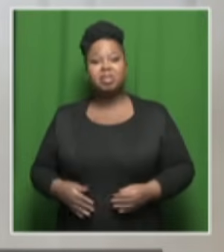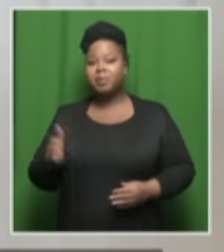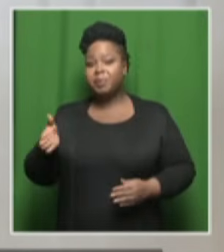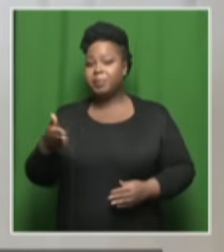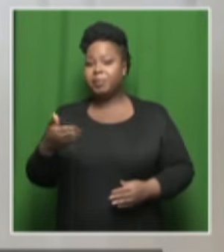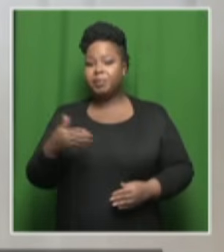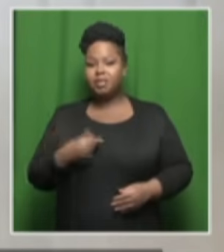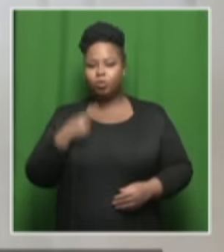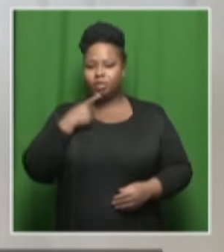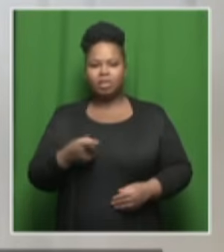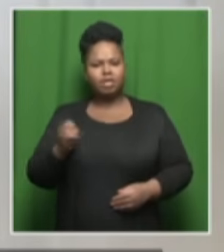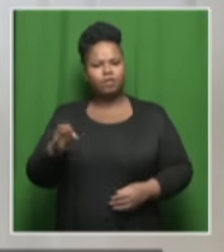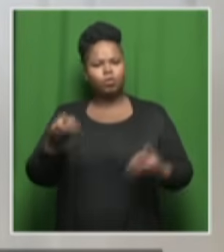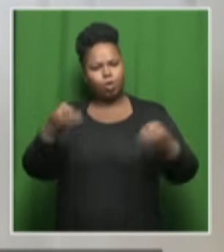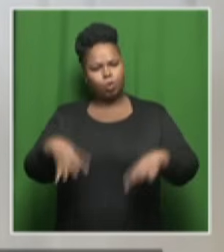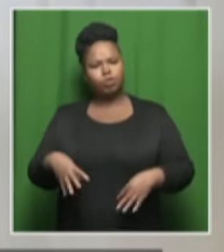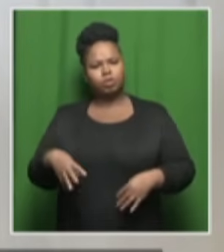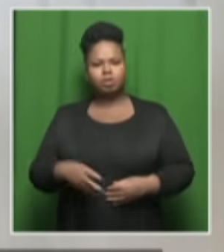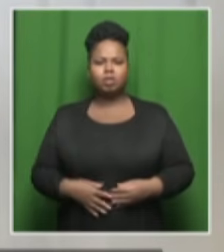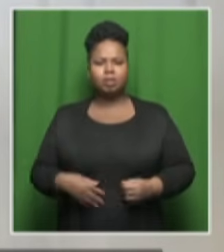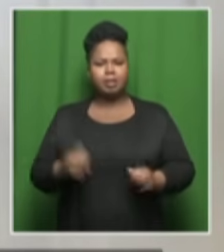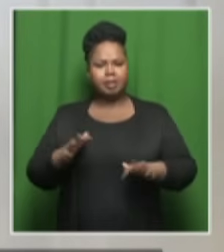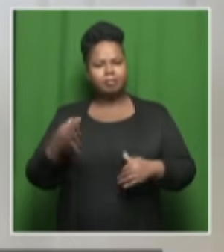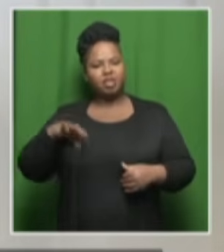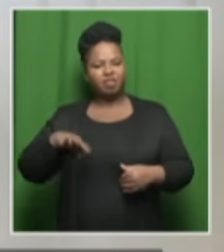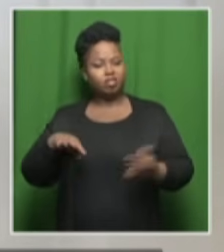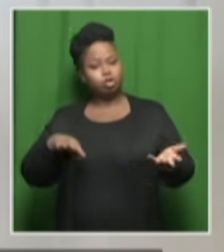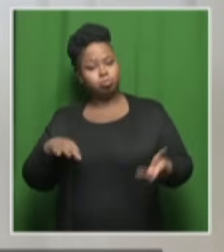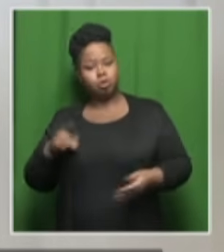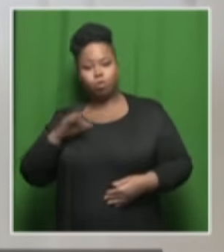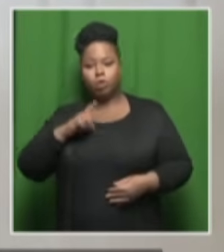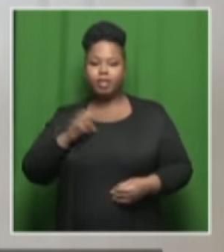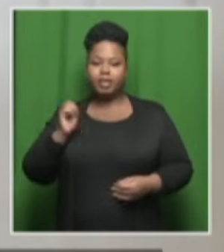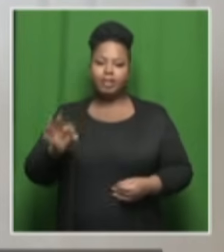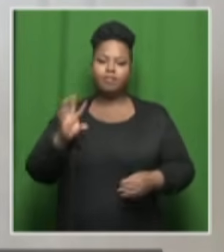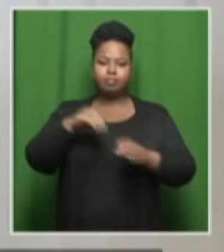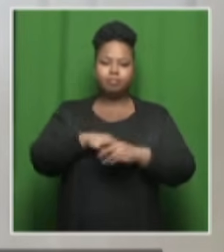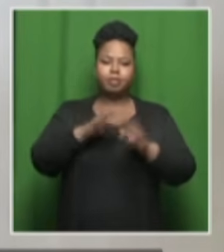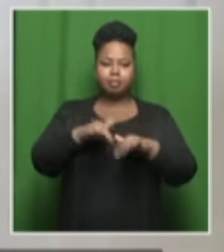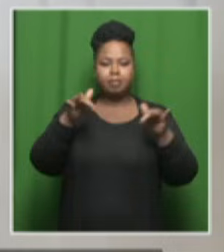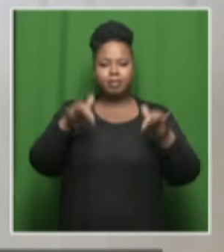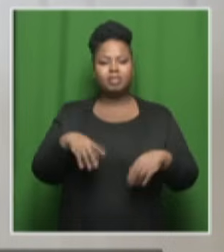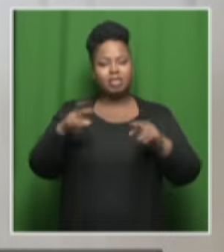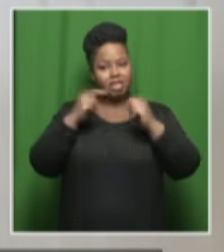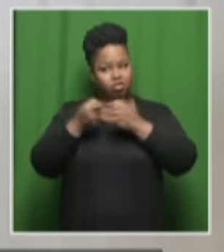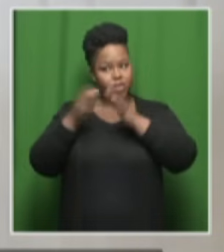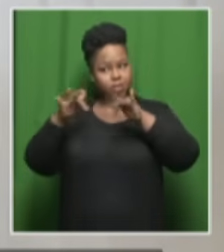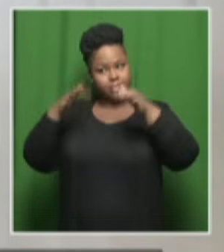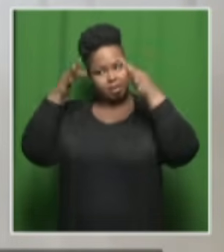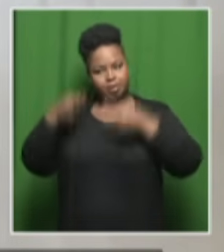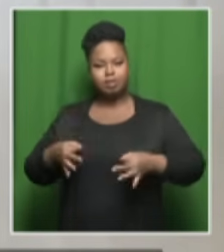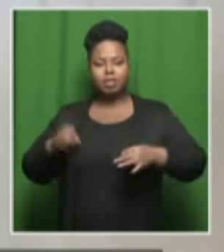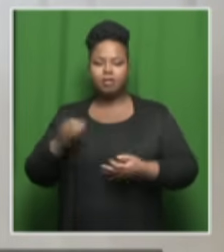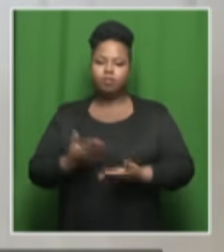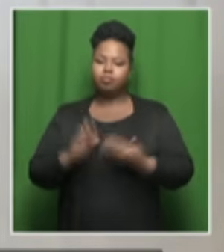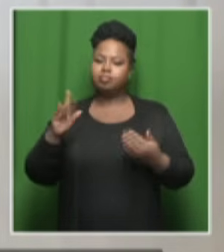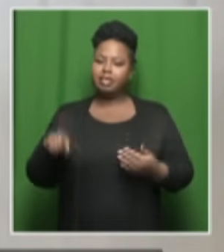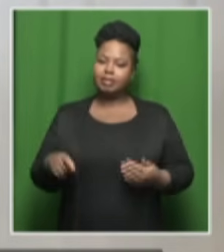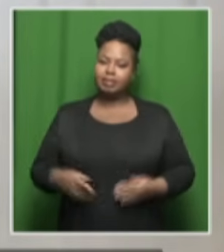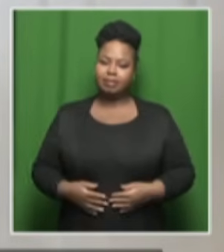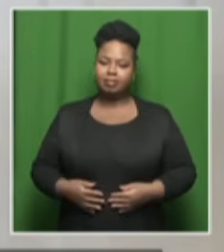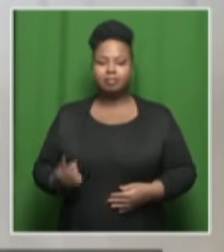that would have stated that those benefits would have gone. Once you've received them, they are there up until the National Assembly decides that they must be removed. And I